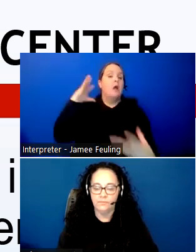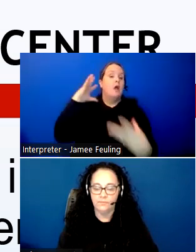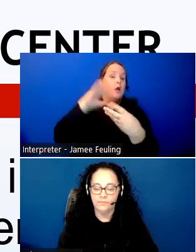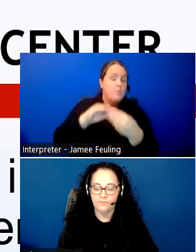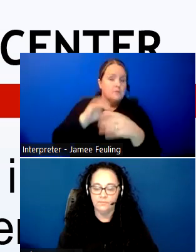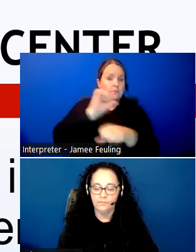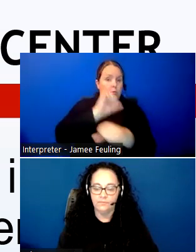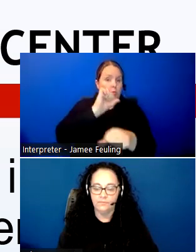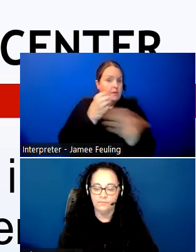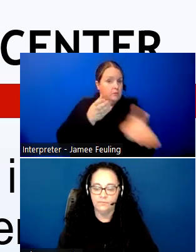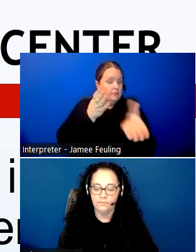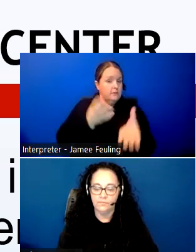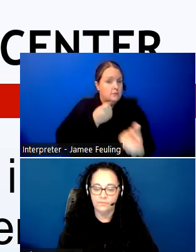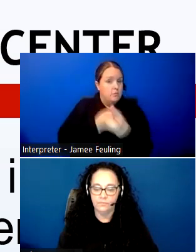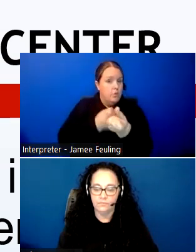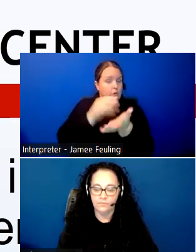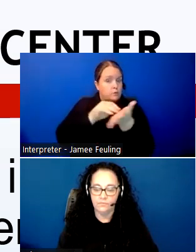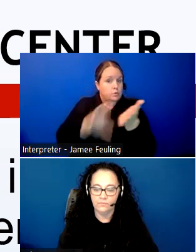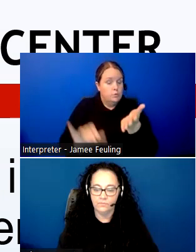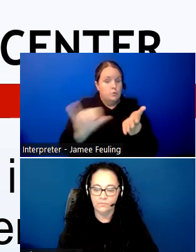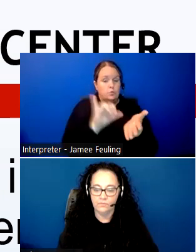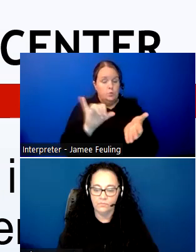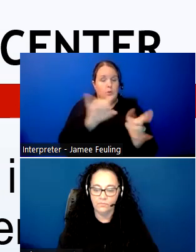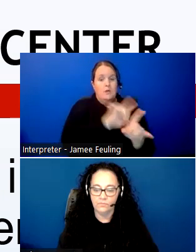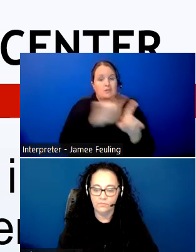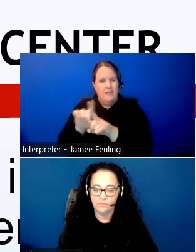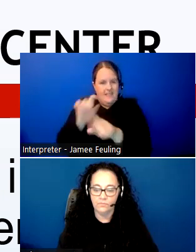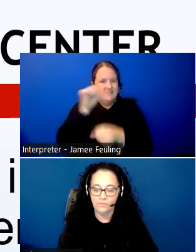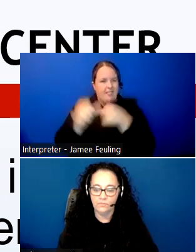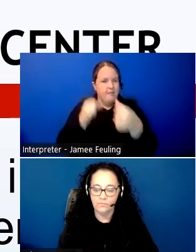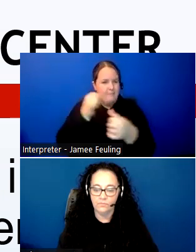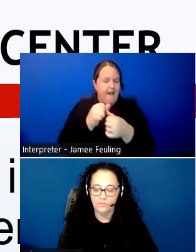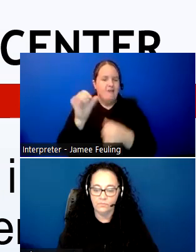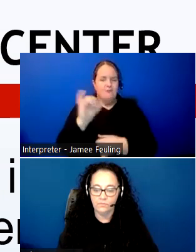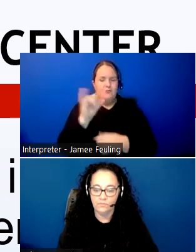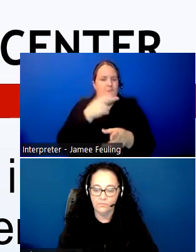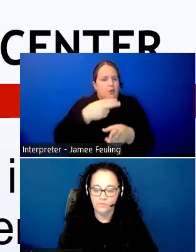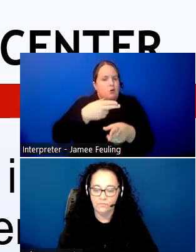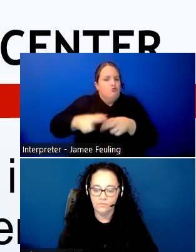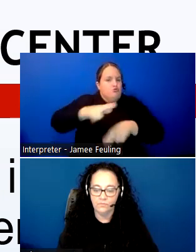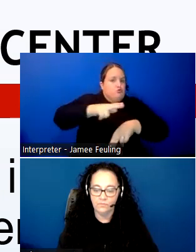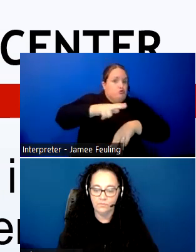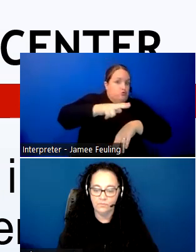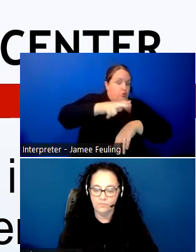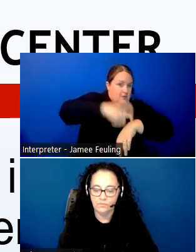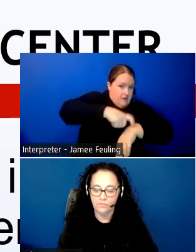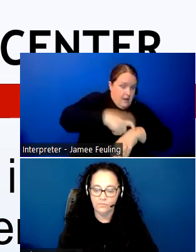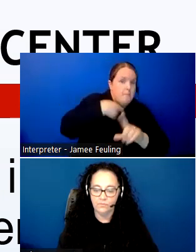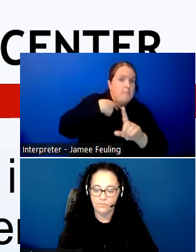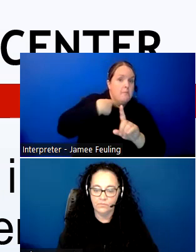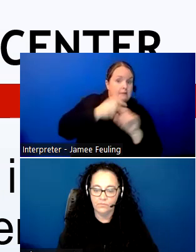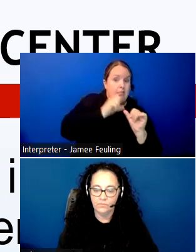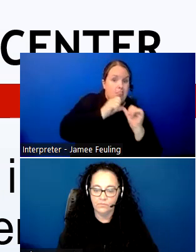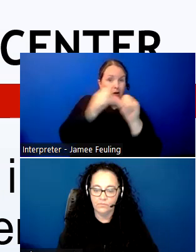services to assist students as well as alumni with short-term as well as long-term employment